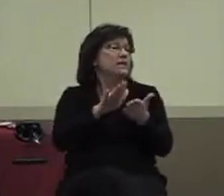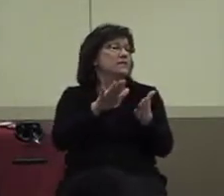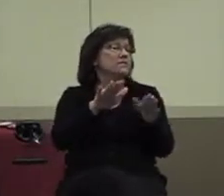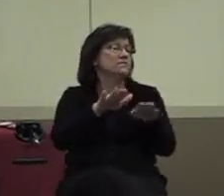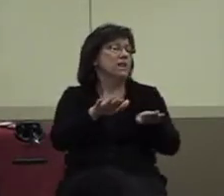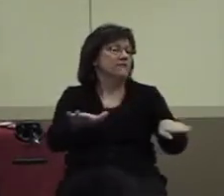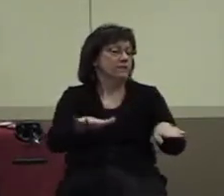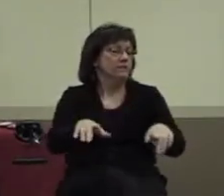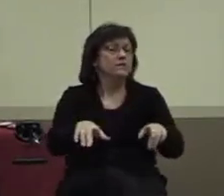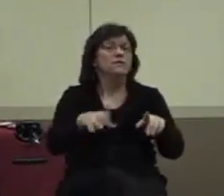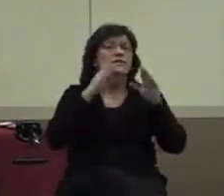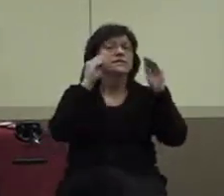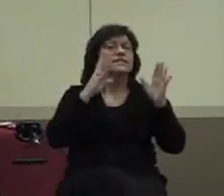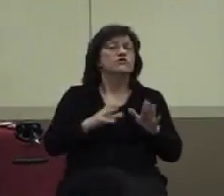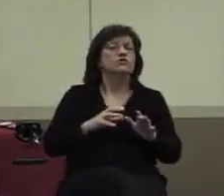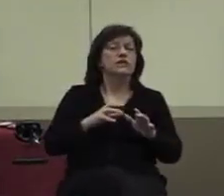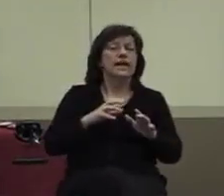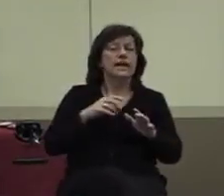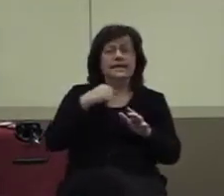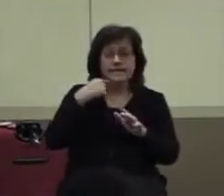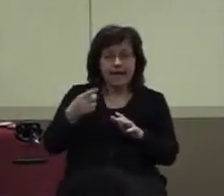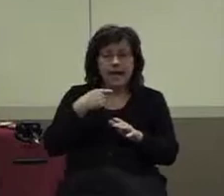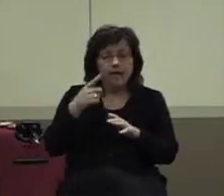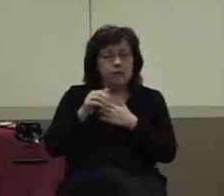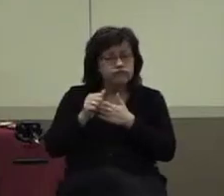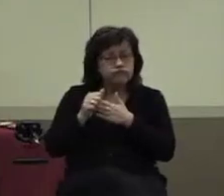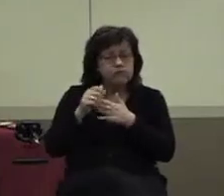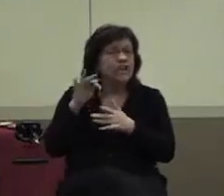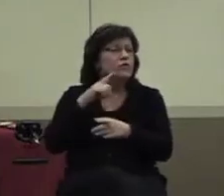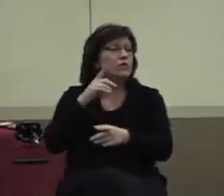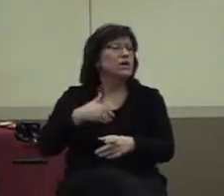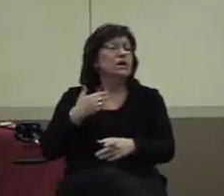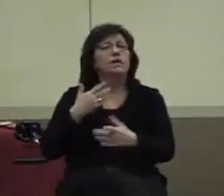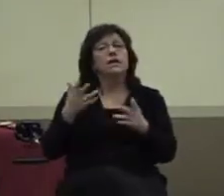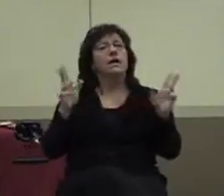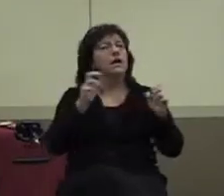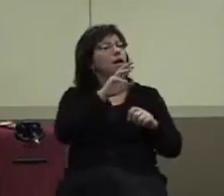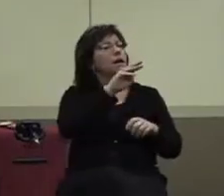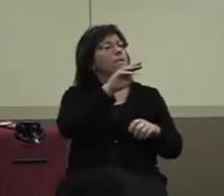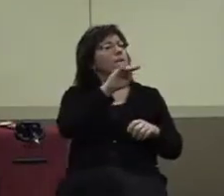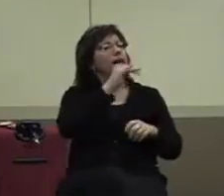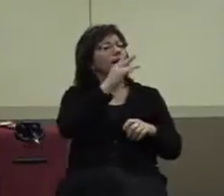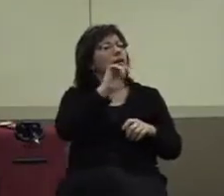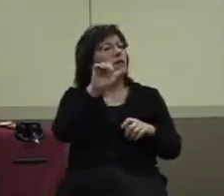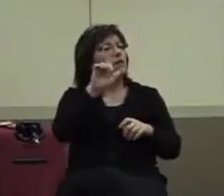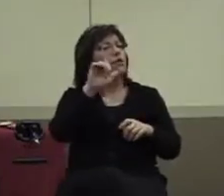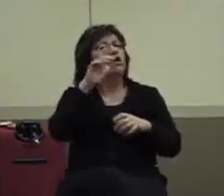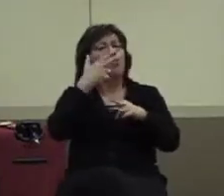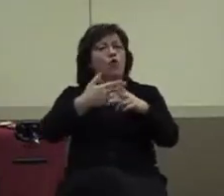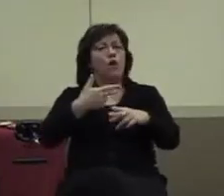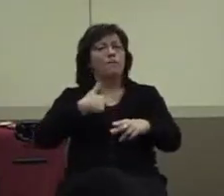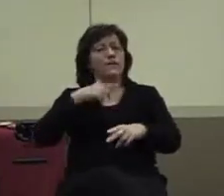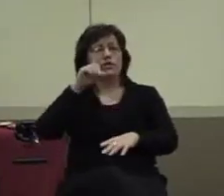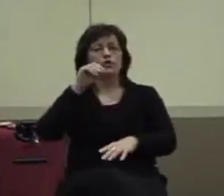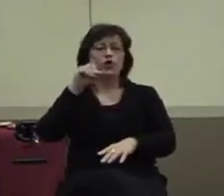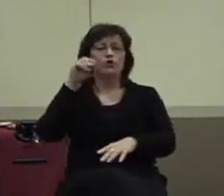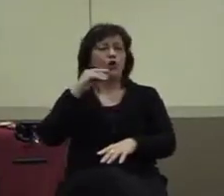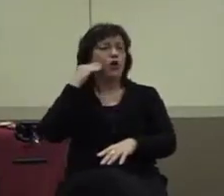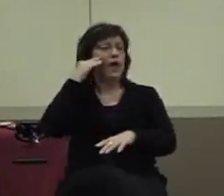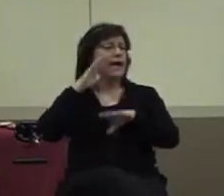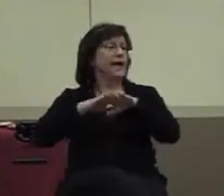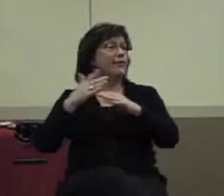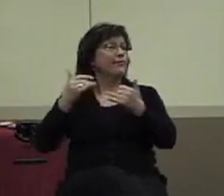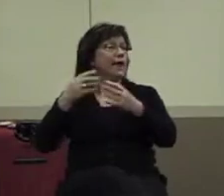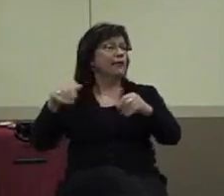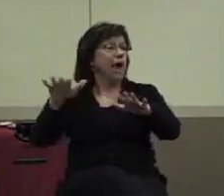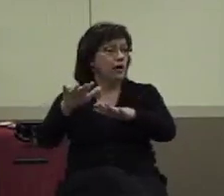they're really young. Michael called me dodo head on the playground. So that's what was going on. The next column is, here's what I